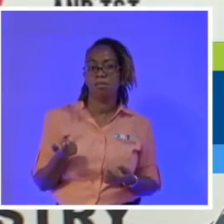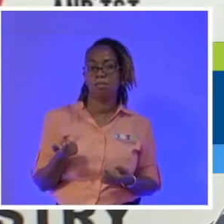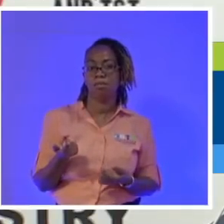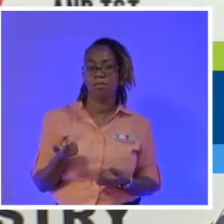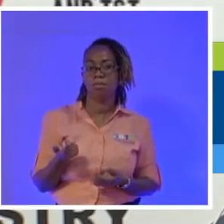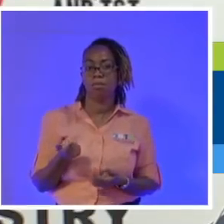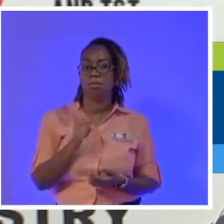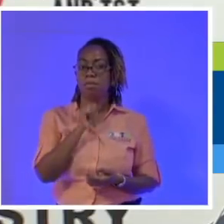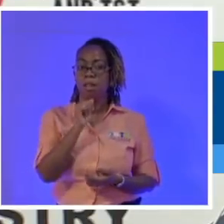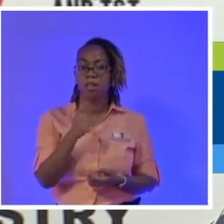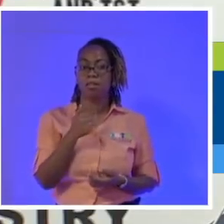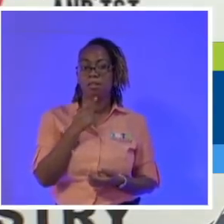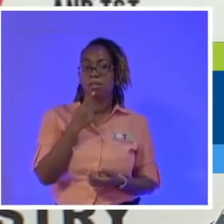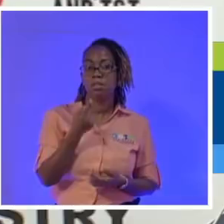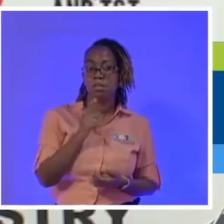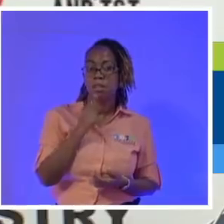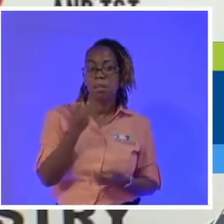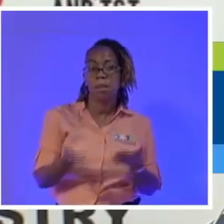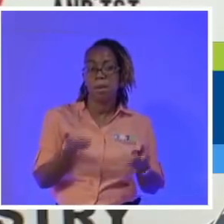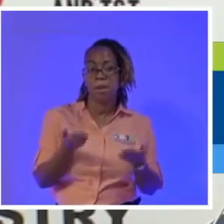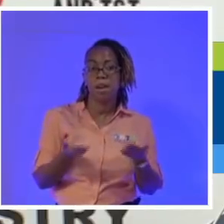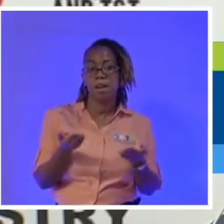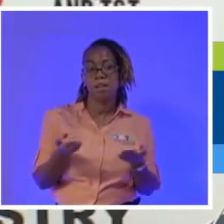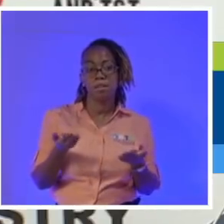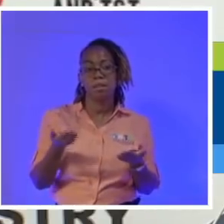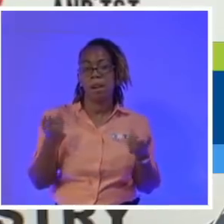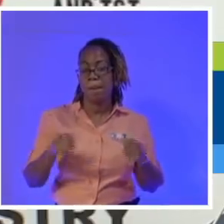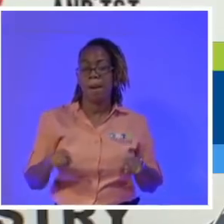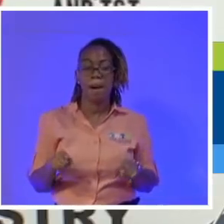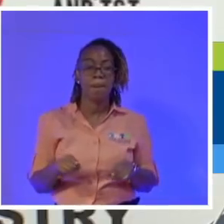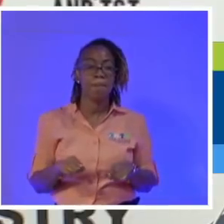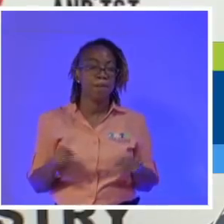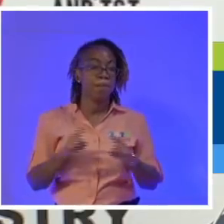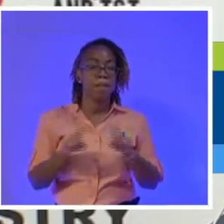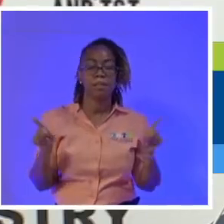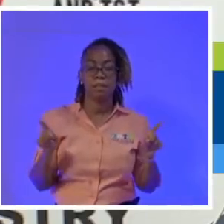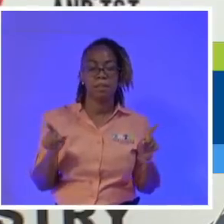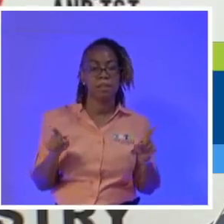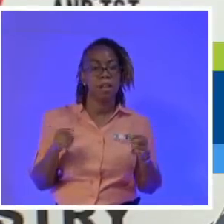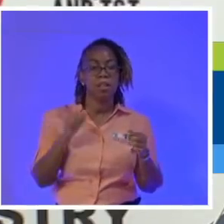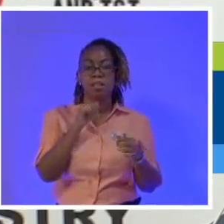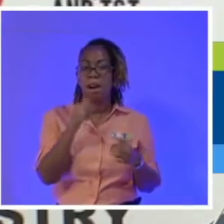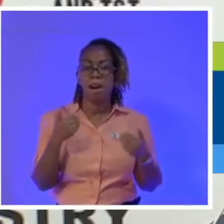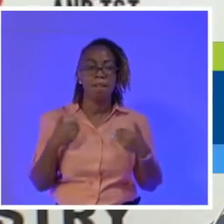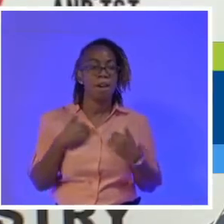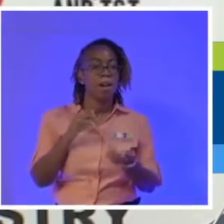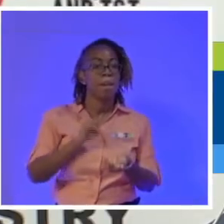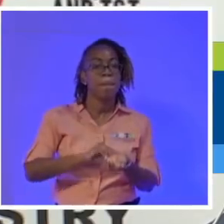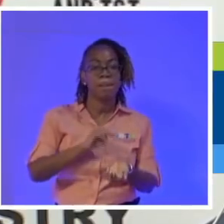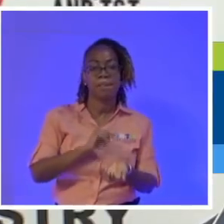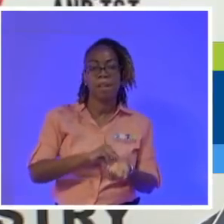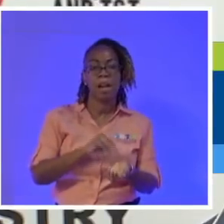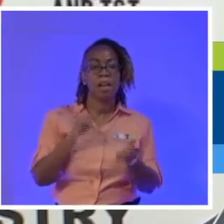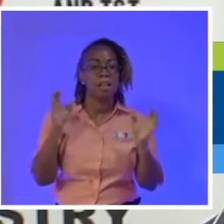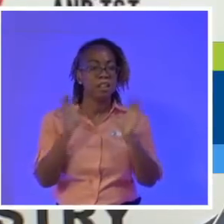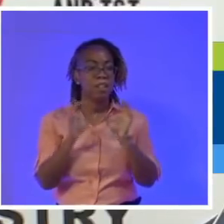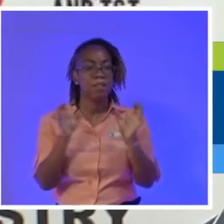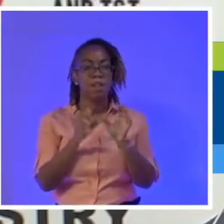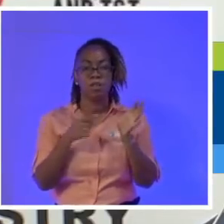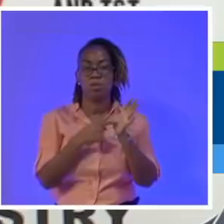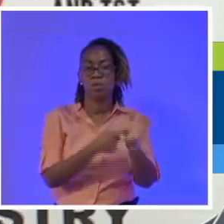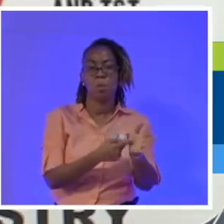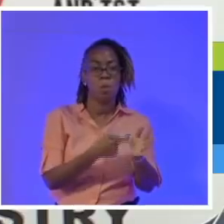veracity that something may have happened, but in the absence of a medical certificate stating what has